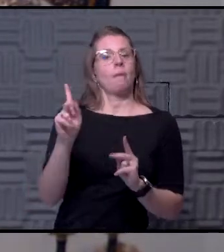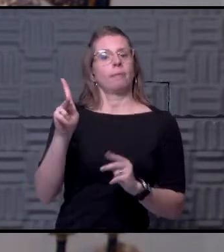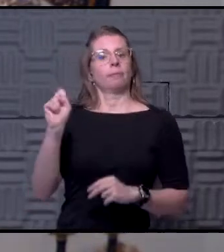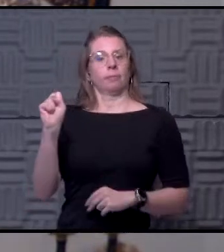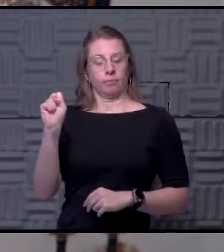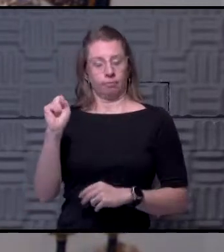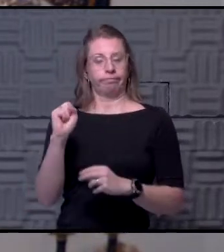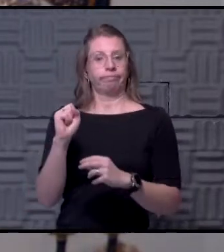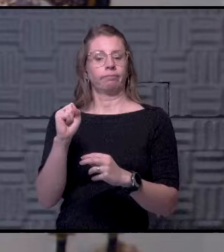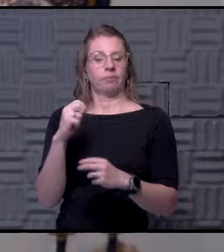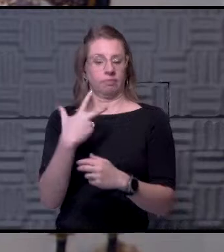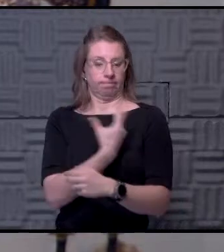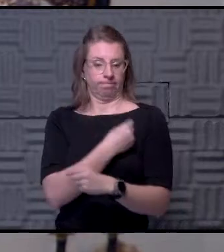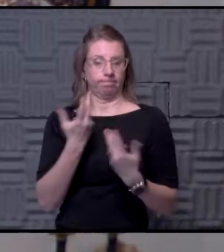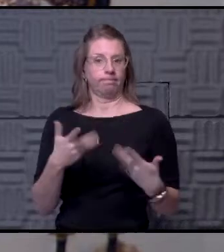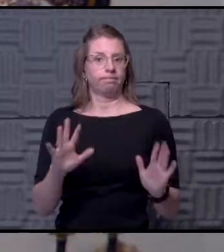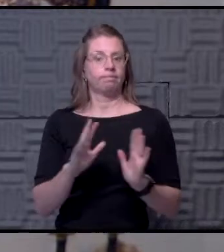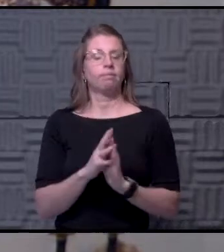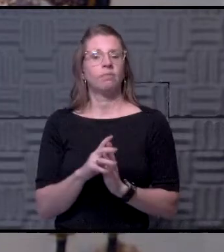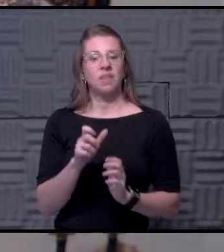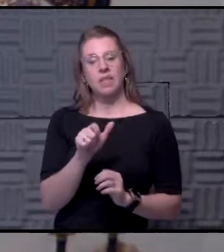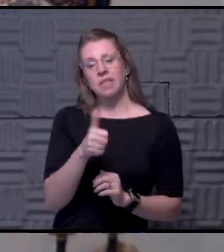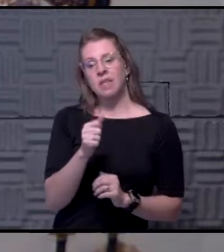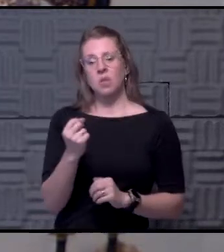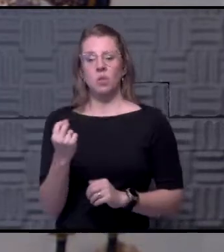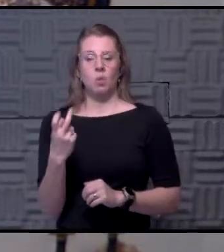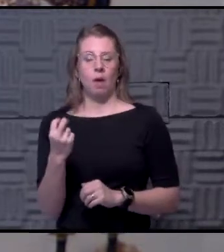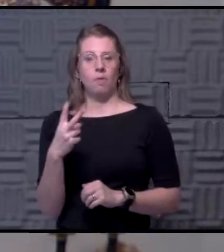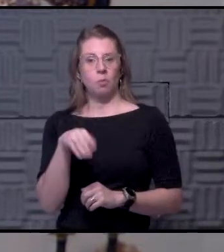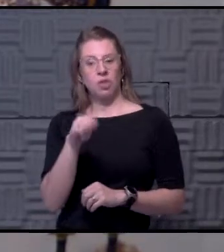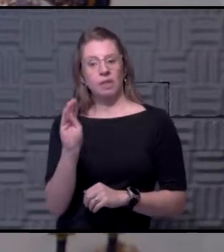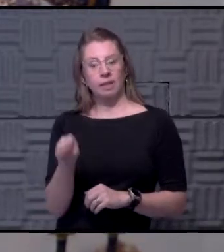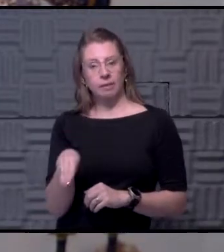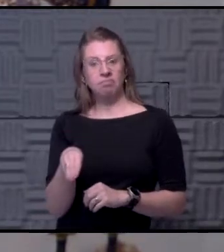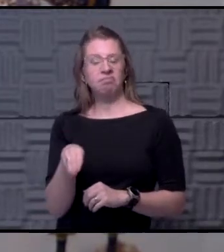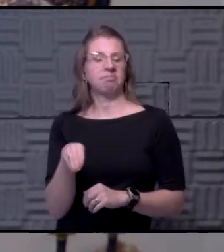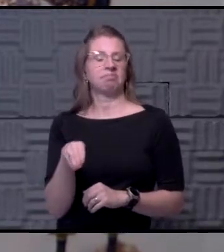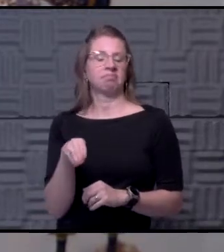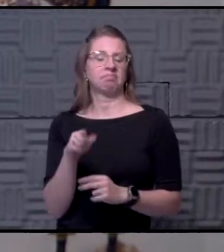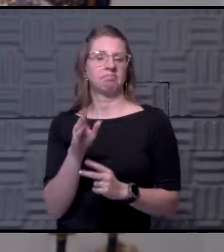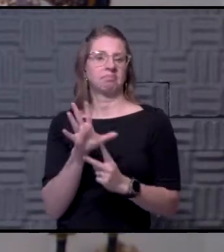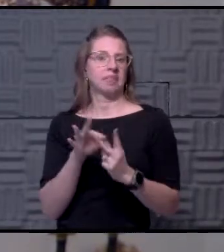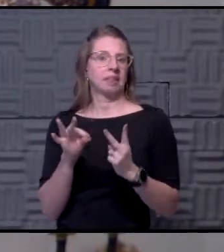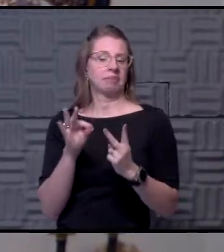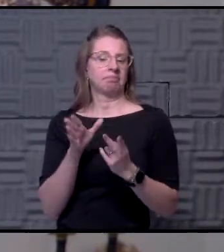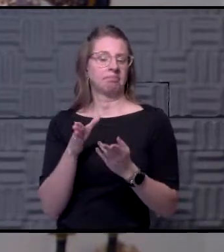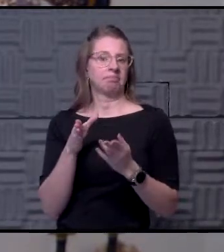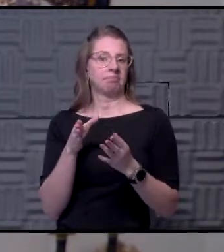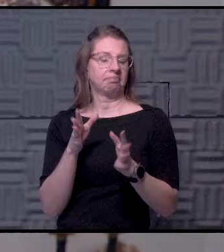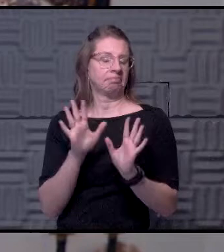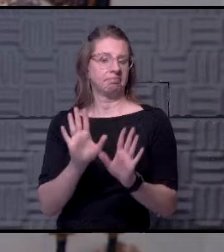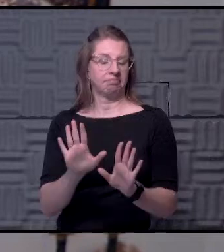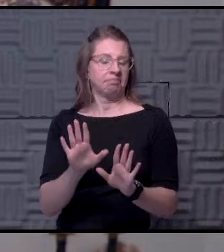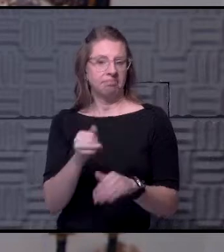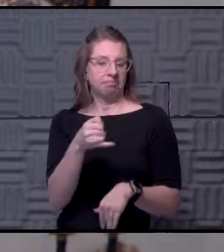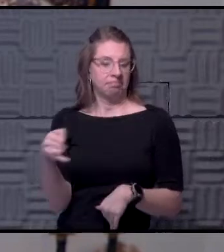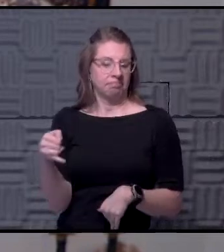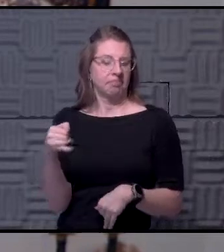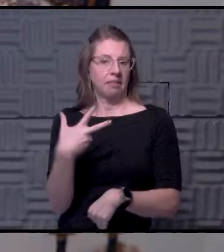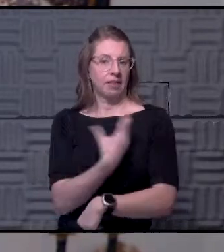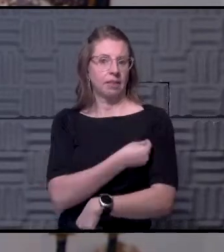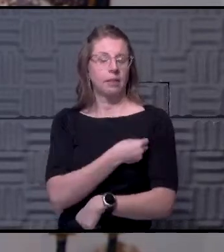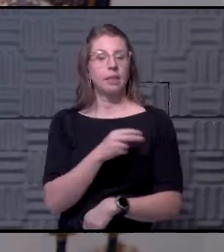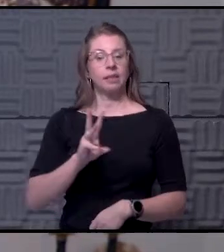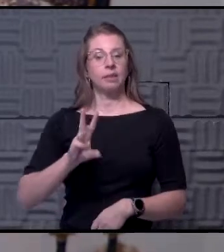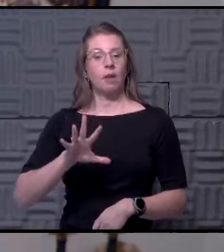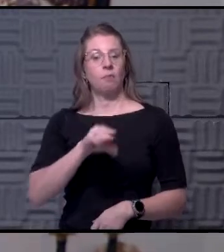received the vaccine. There's about 10 or 12% that have chosen to not get the vaccine. About 65% of our